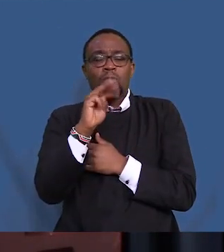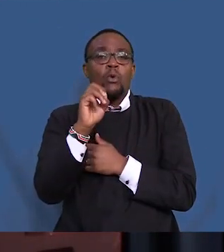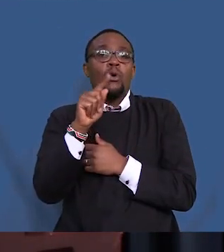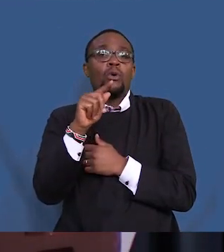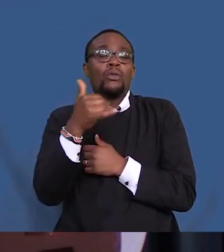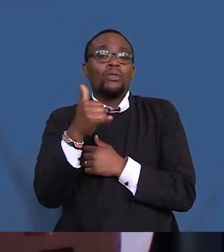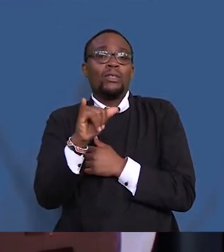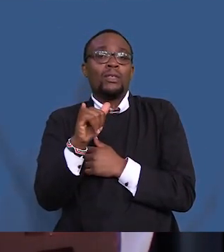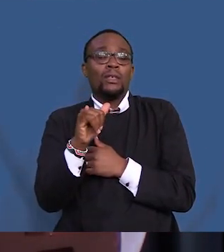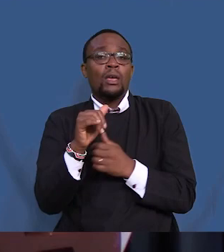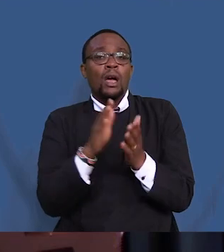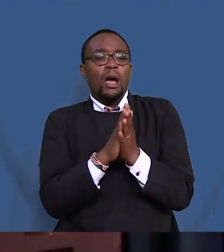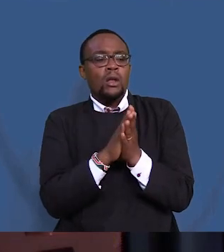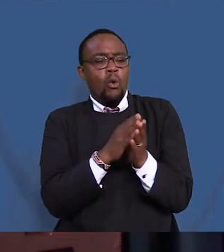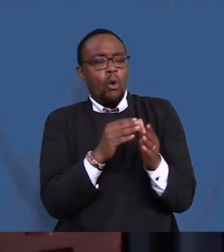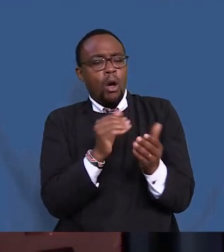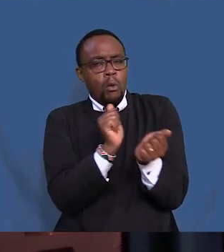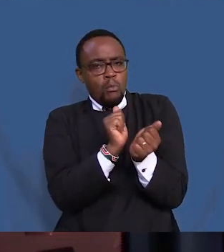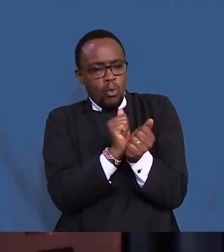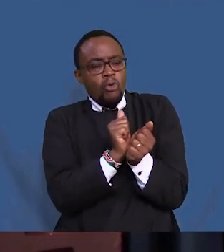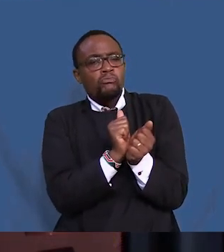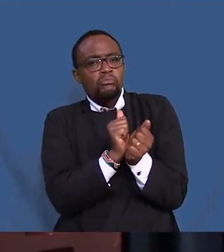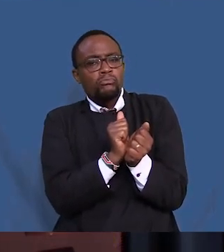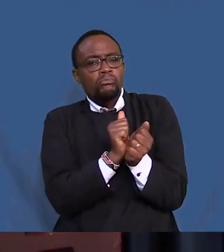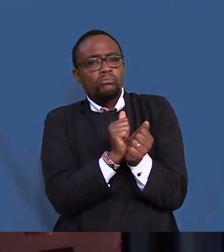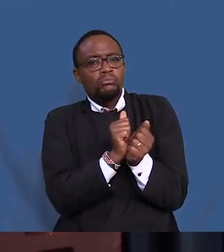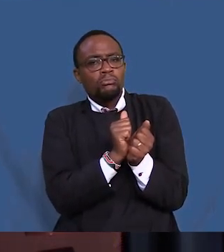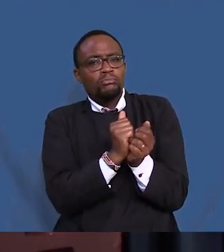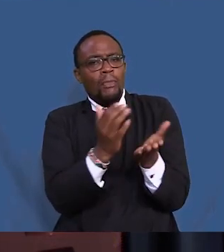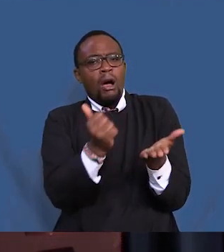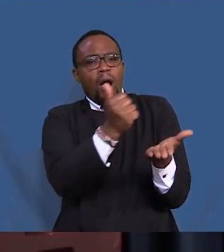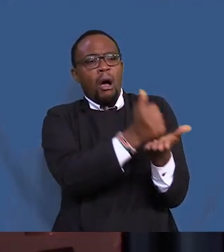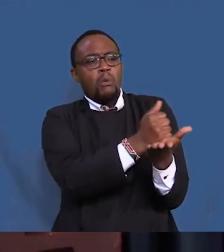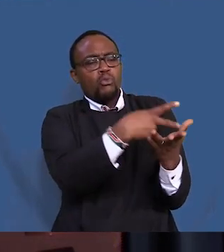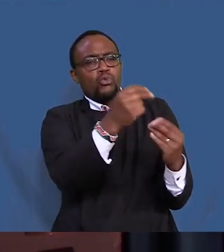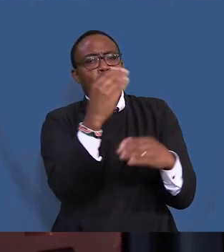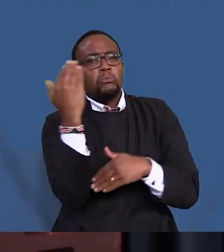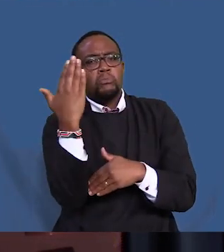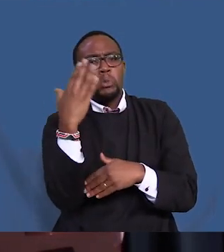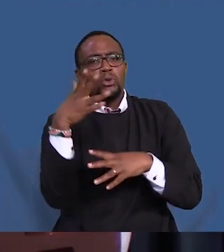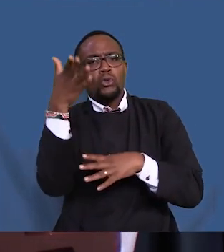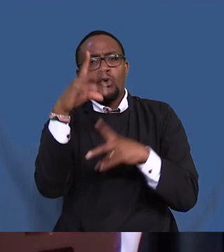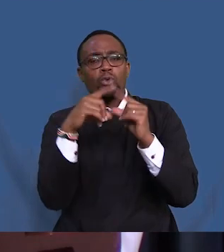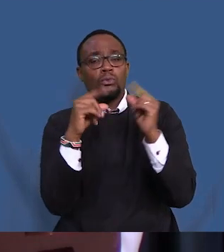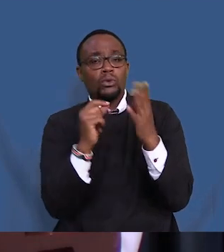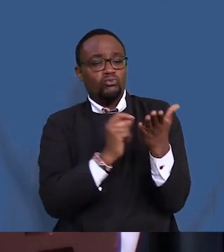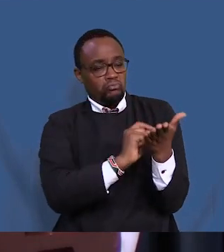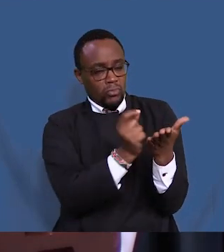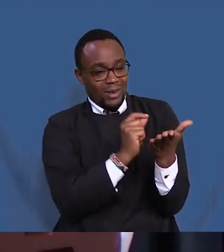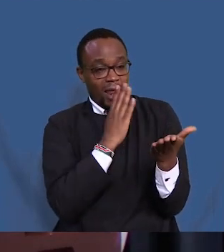that Paul placed his hands upon and ordained to preach the gospel. So he writes to